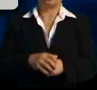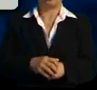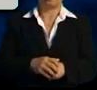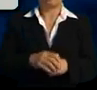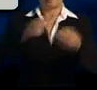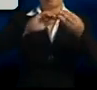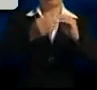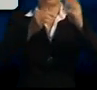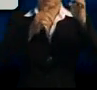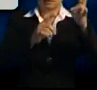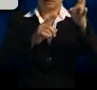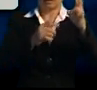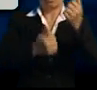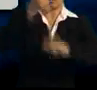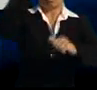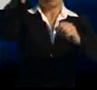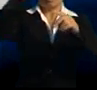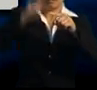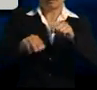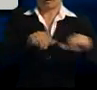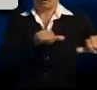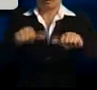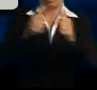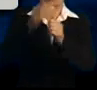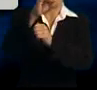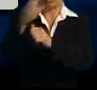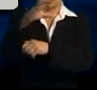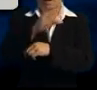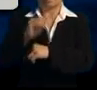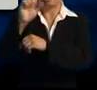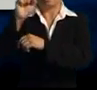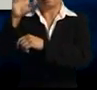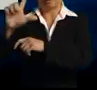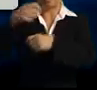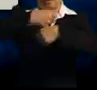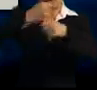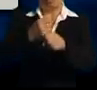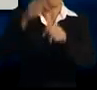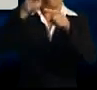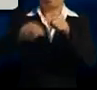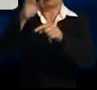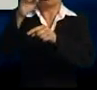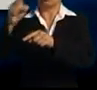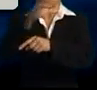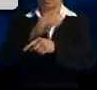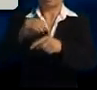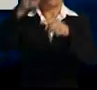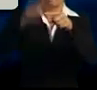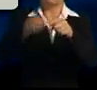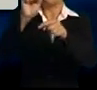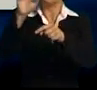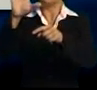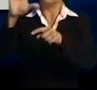7. Most metals react with oxygen and sulfur to form metal oxides and metal